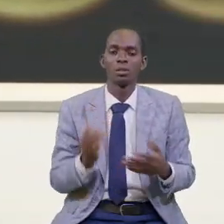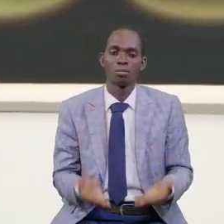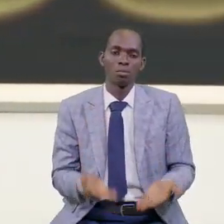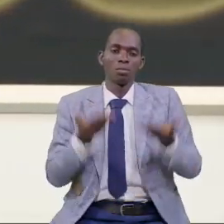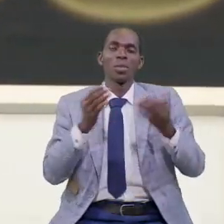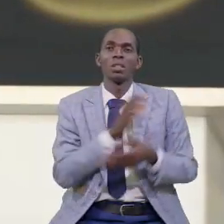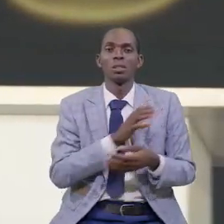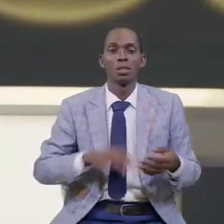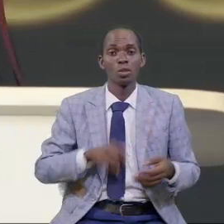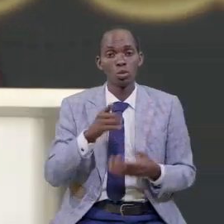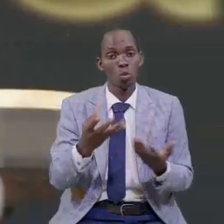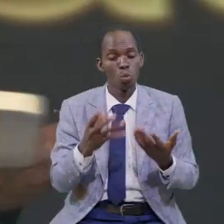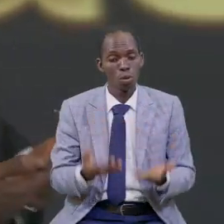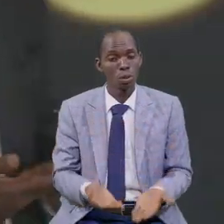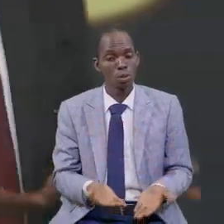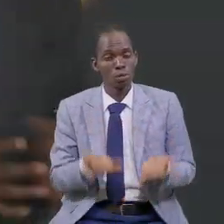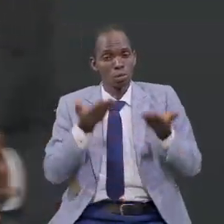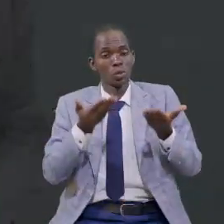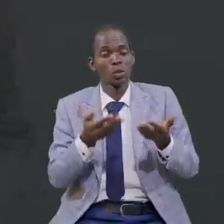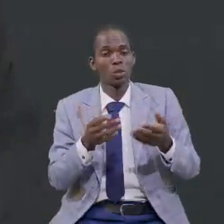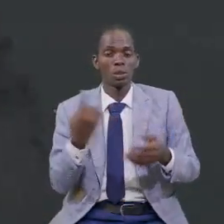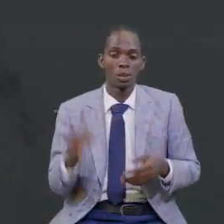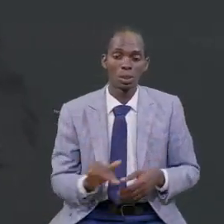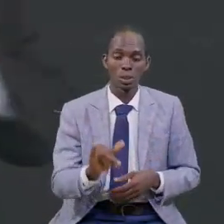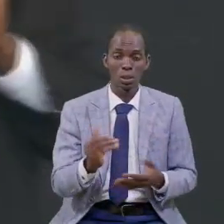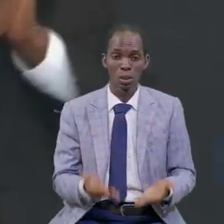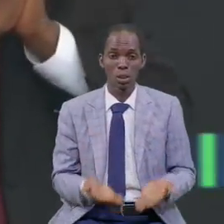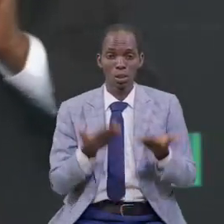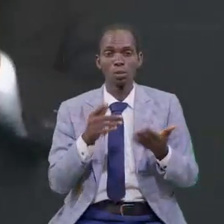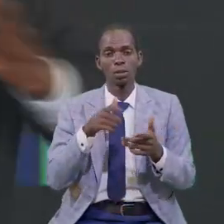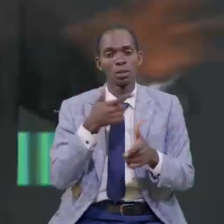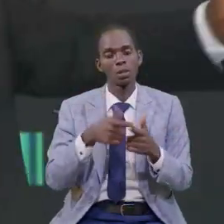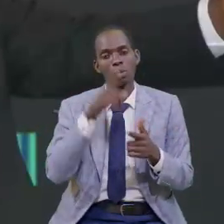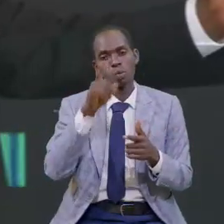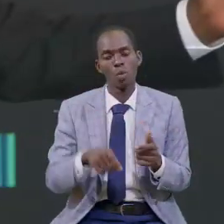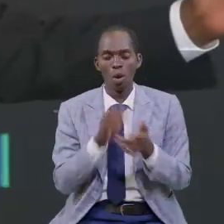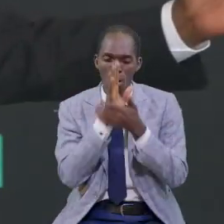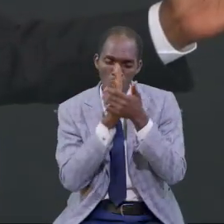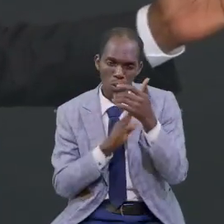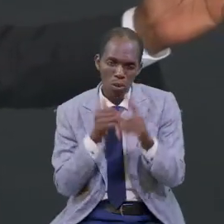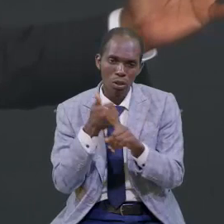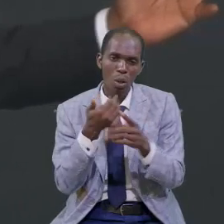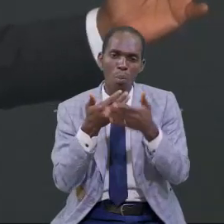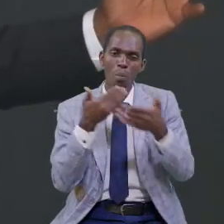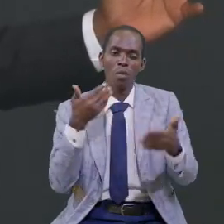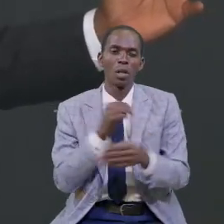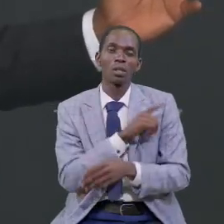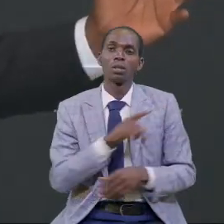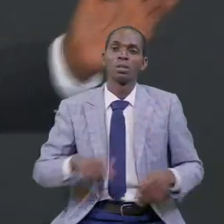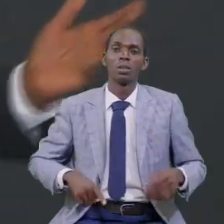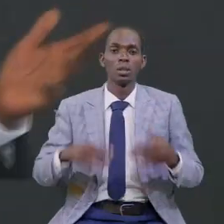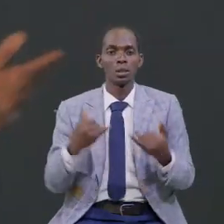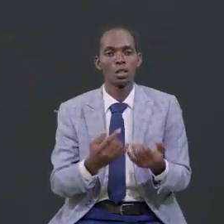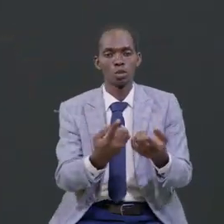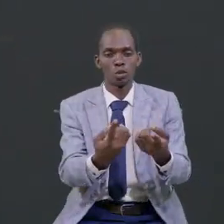through exaltation, eternal exaltation, you humble yourself before the Lord. And then you come to Christ. And